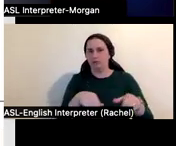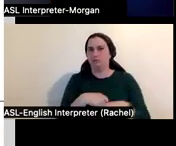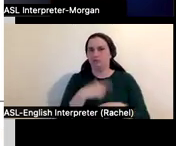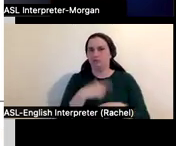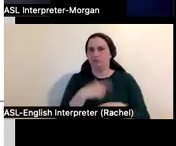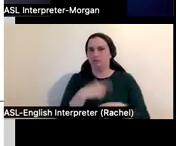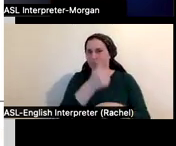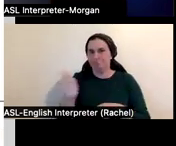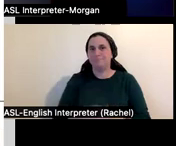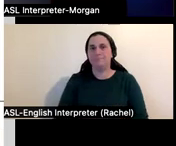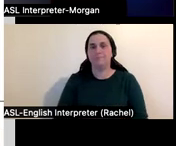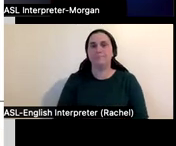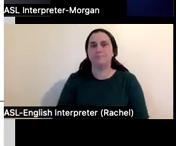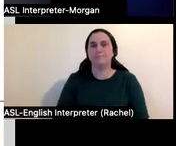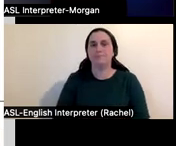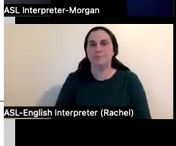Another word.